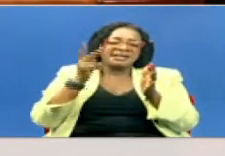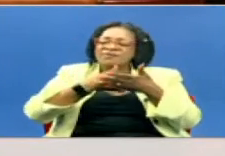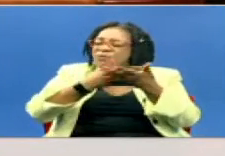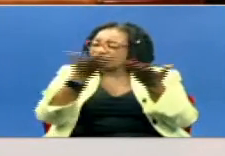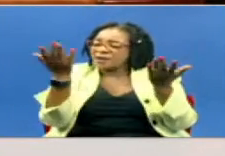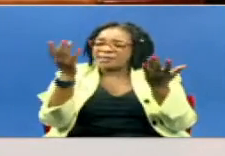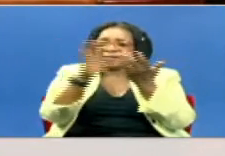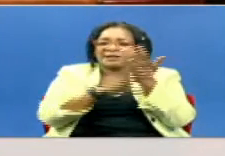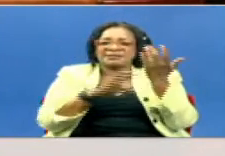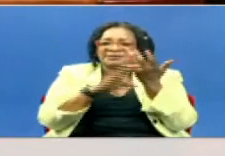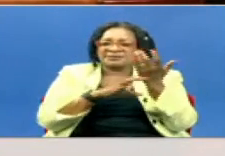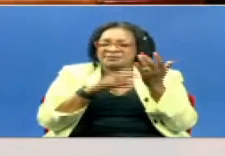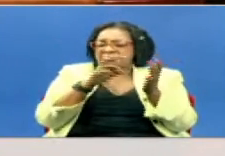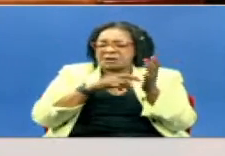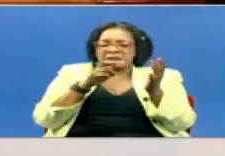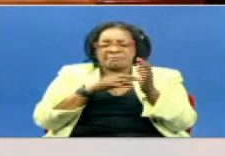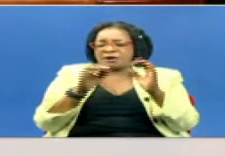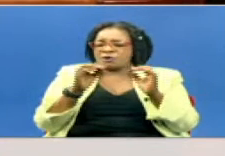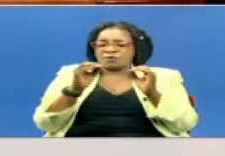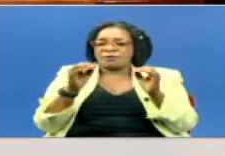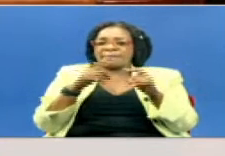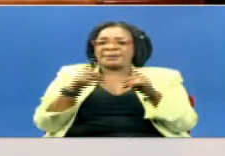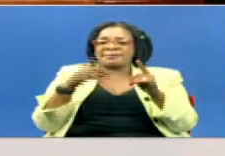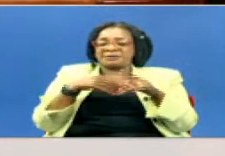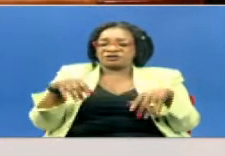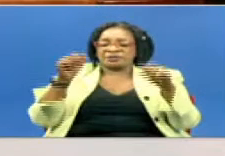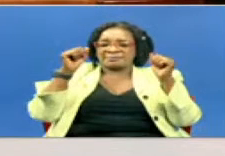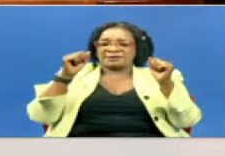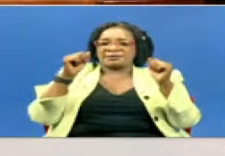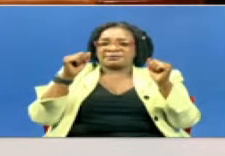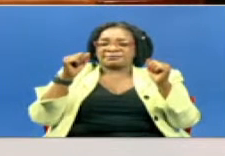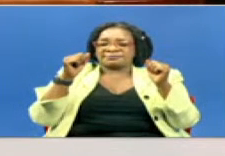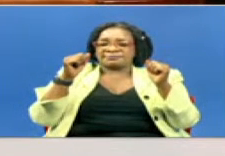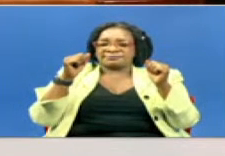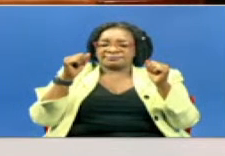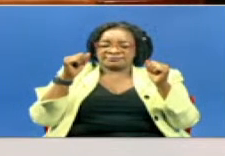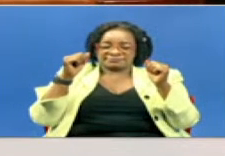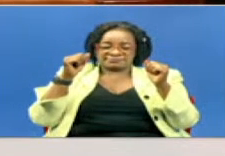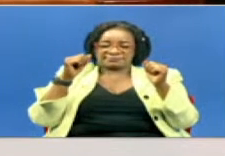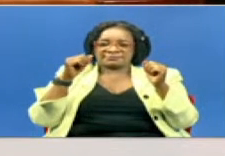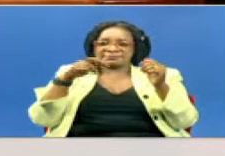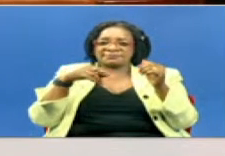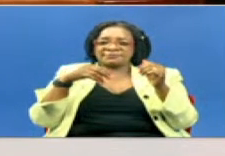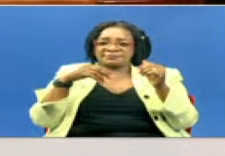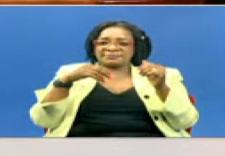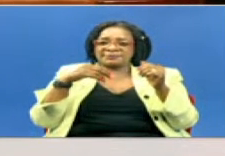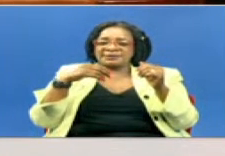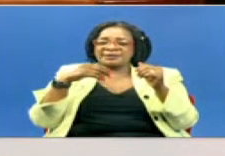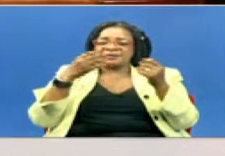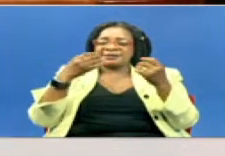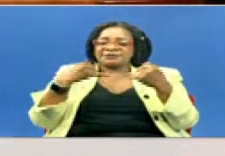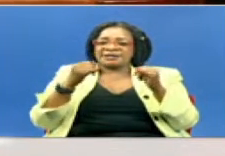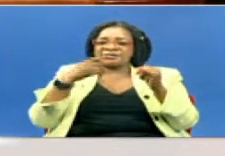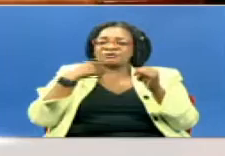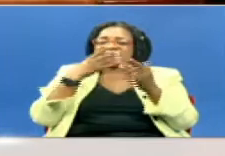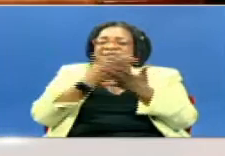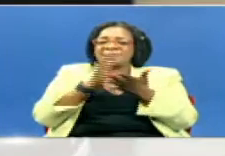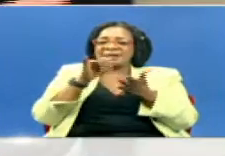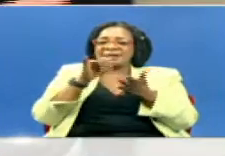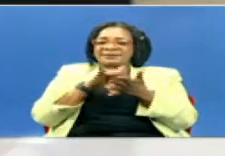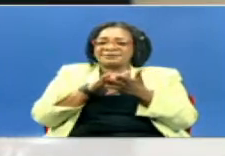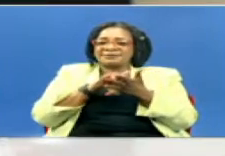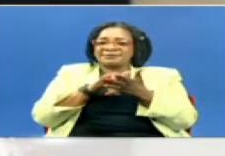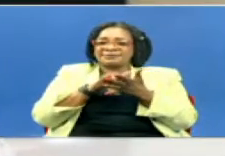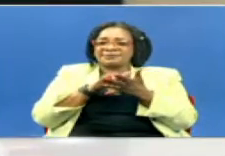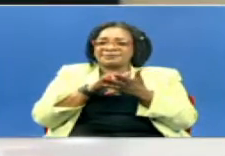It's not a Mkamba party, as my chairman once, I think I read my party chairman trying to say something like that. I think it was being pushed